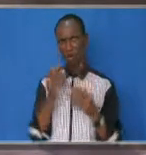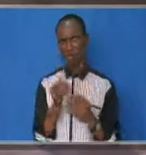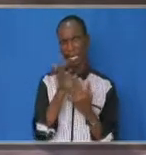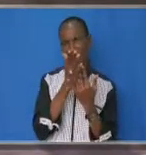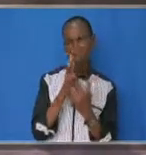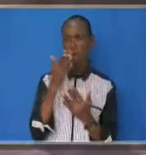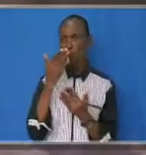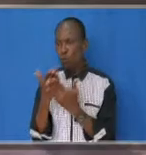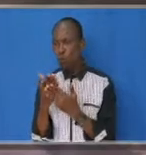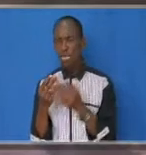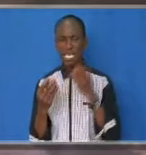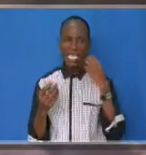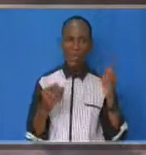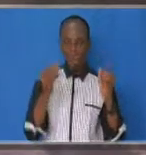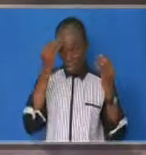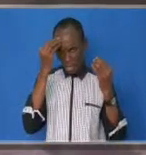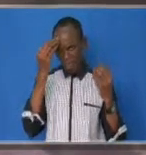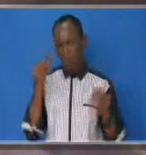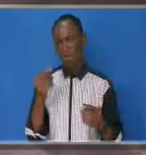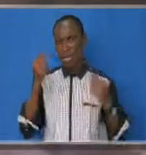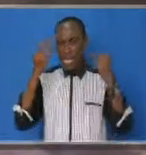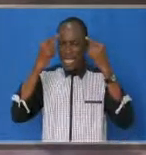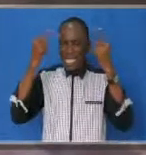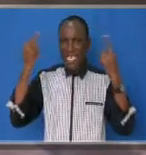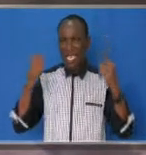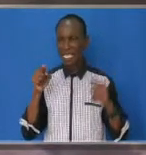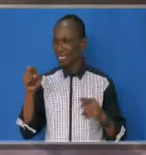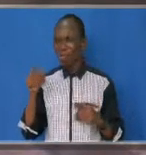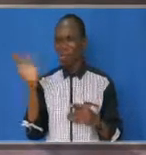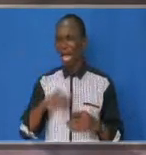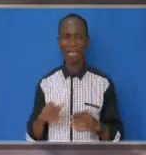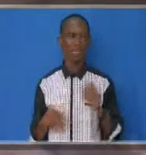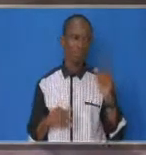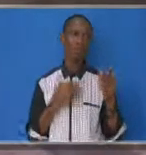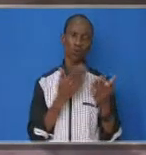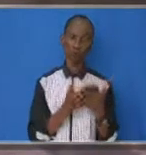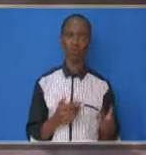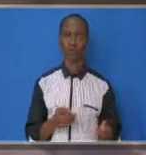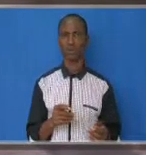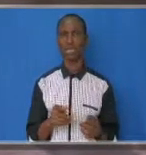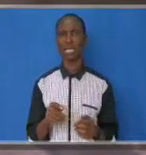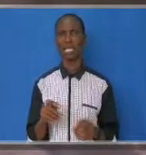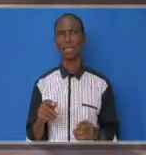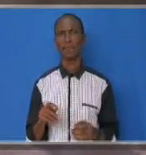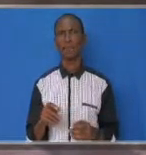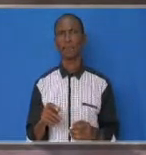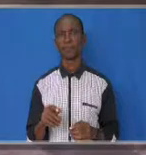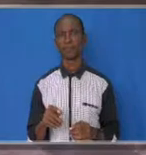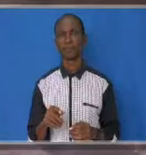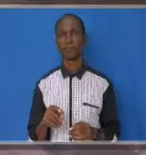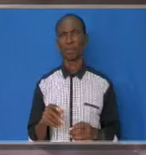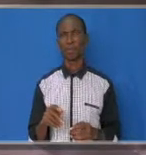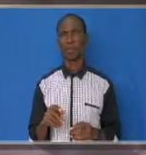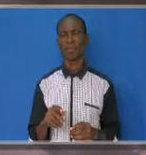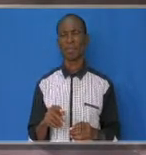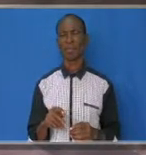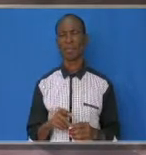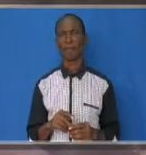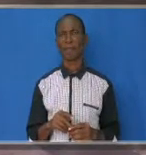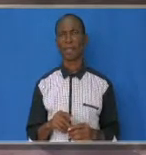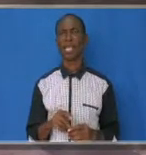of life. Or do you not know that as many of us as were baptized